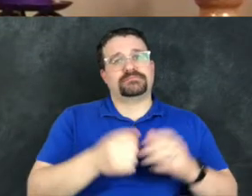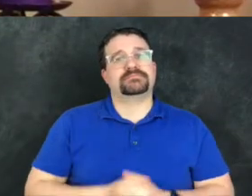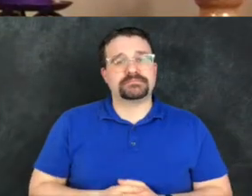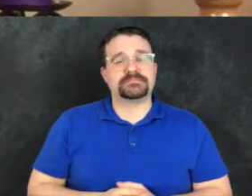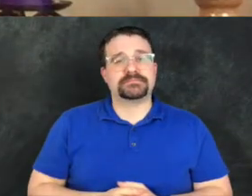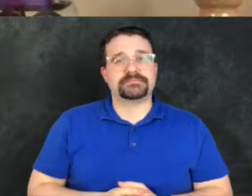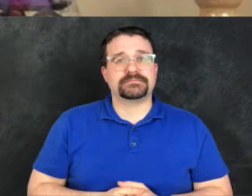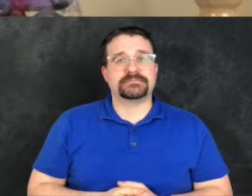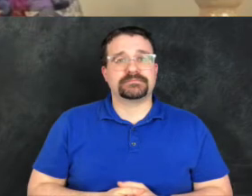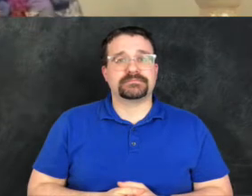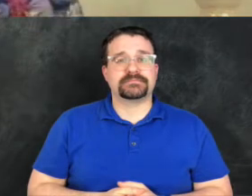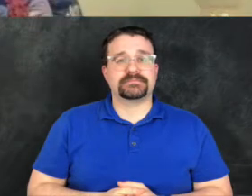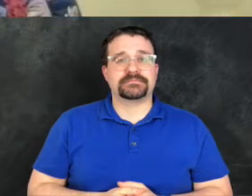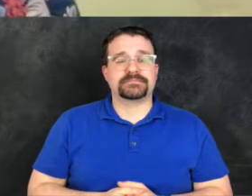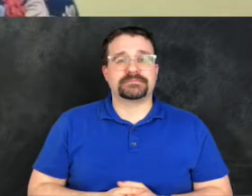your generosity.